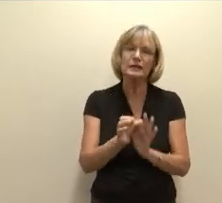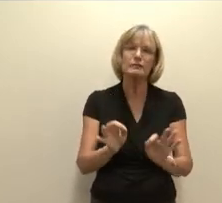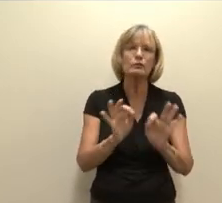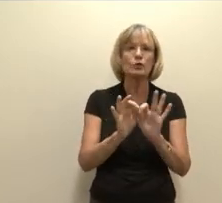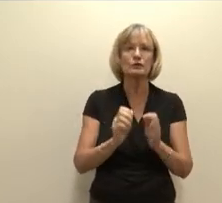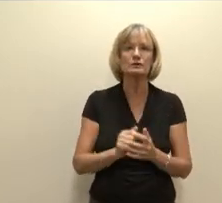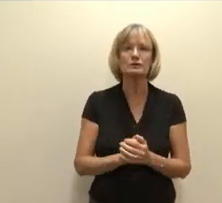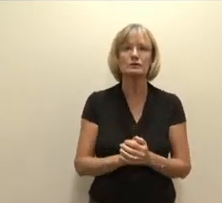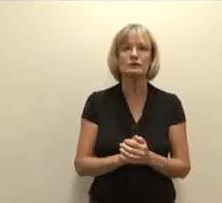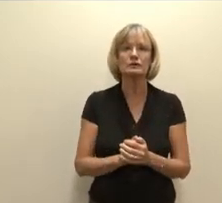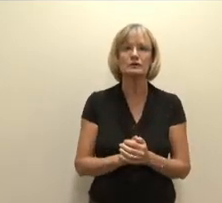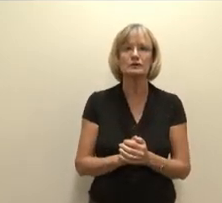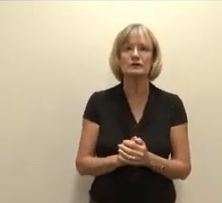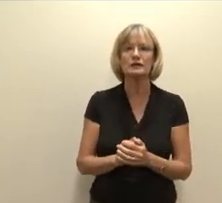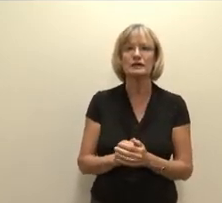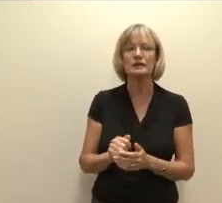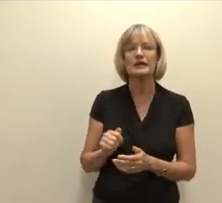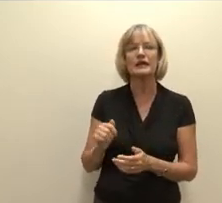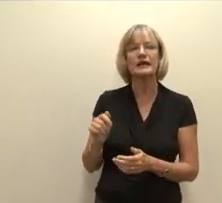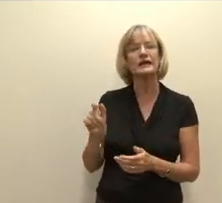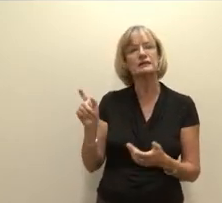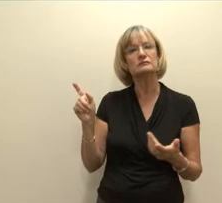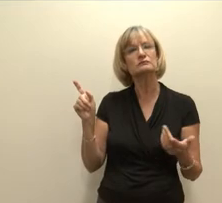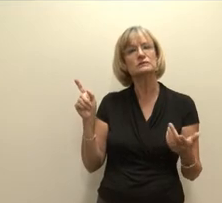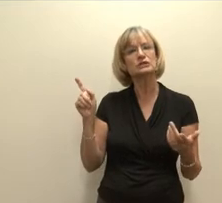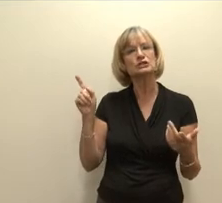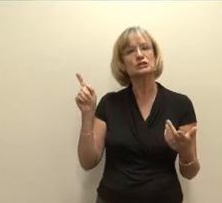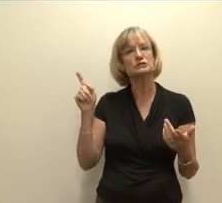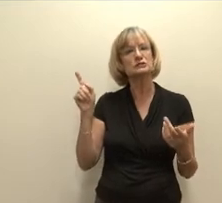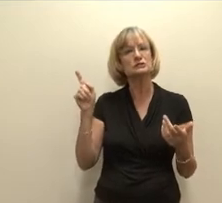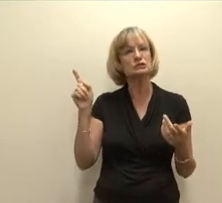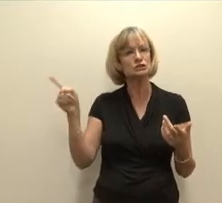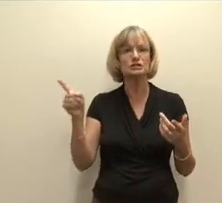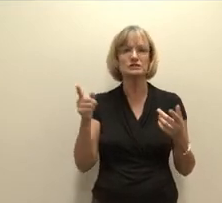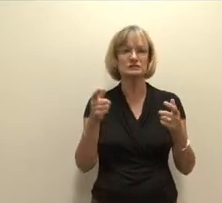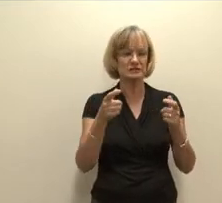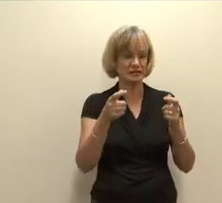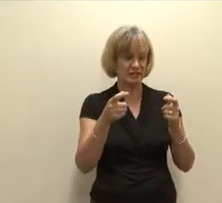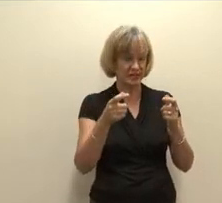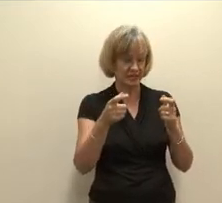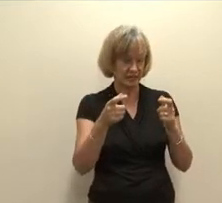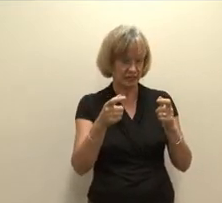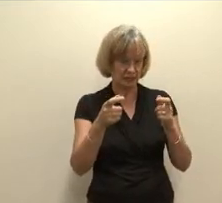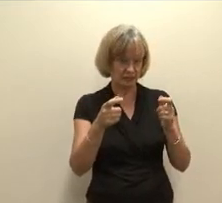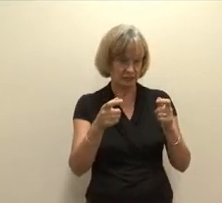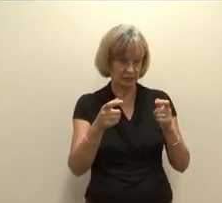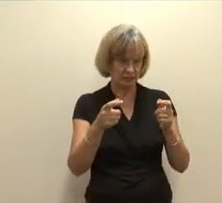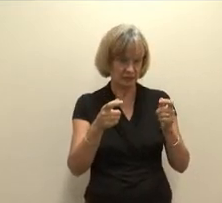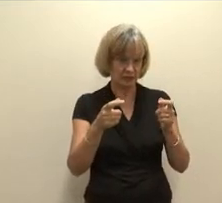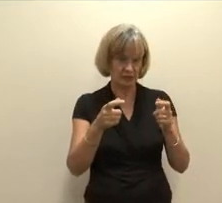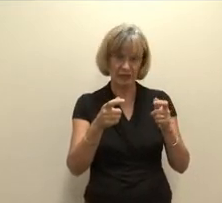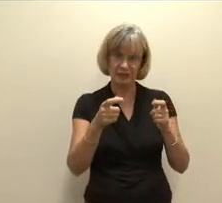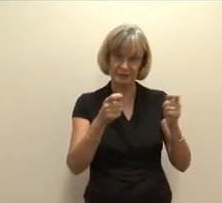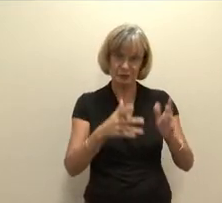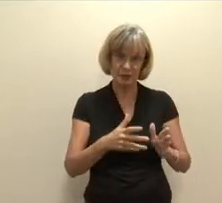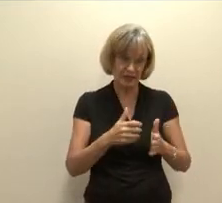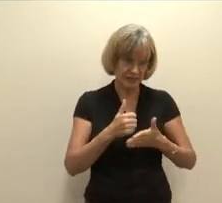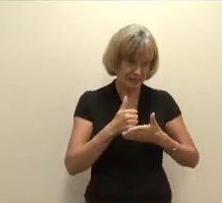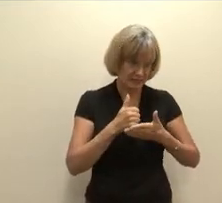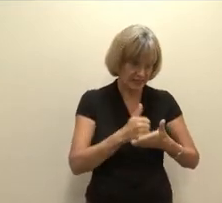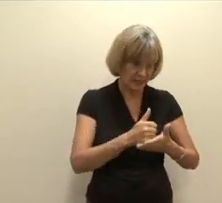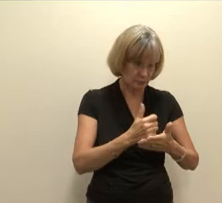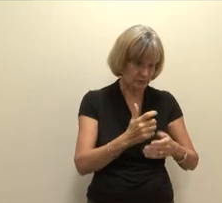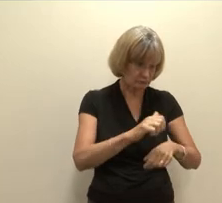an administrator who helps implement someone else's plan is not the same thing as being the superintendent who's